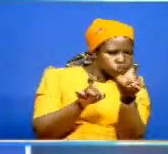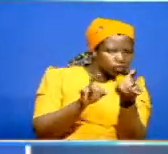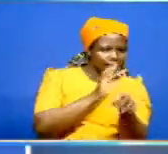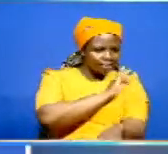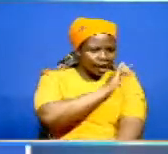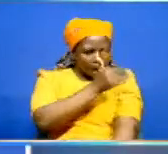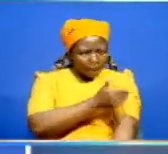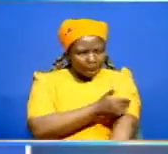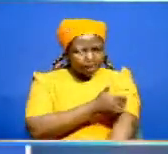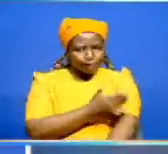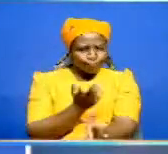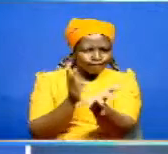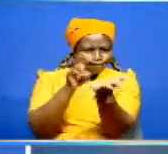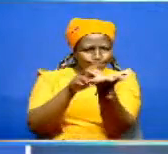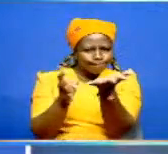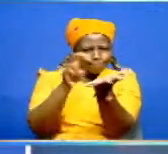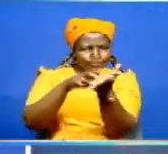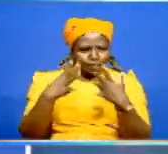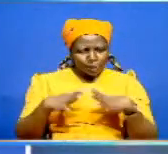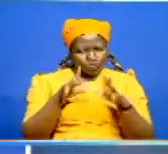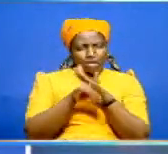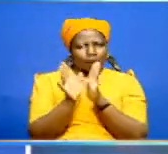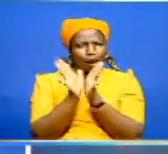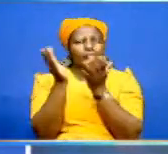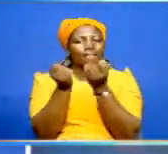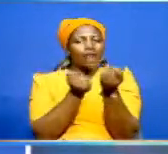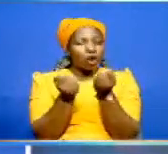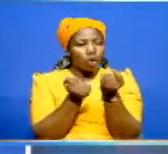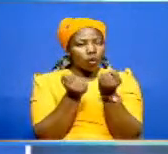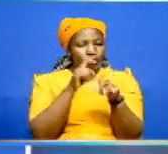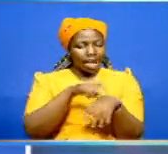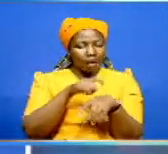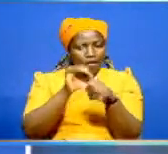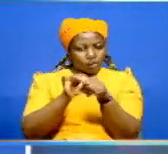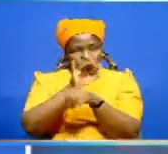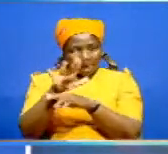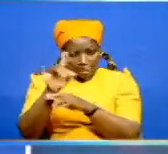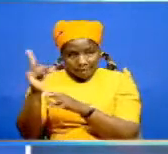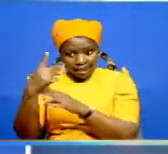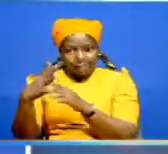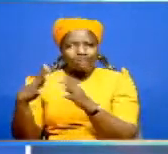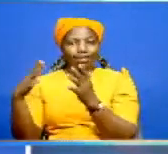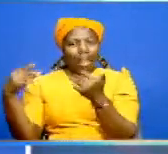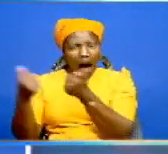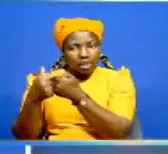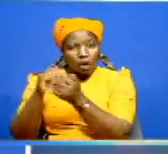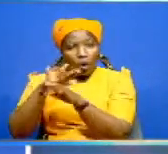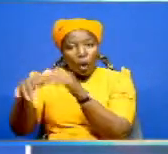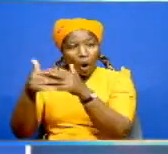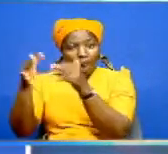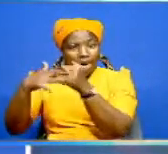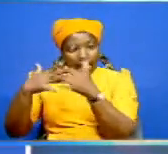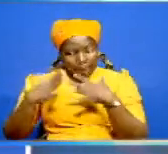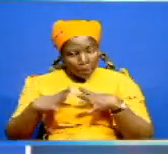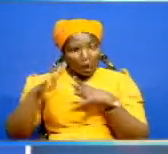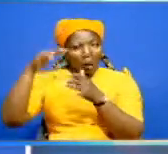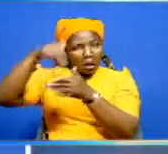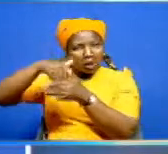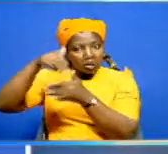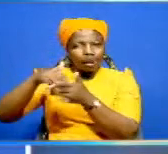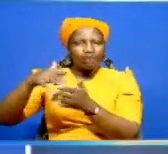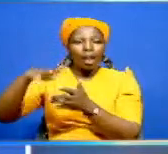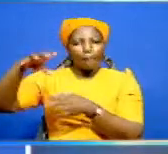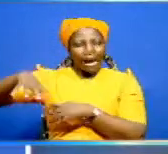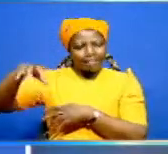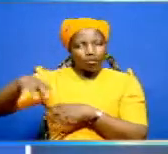vehicles in the wake of COVID-19 protocols. In the first accident, all the 9 passengers on board a Nissan Matatu died after